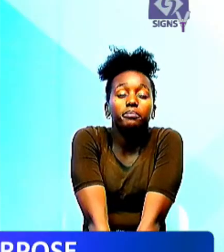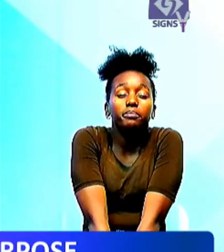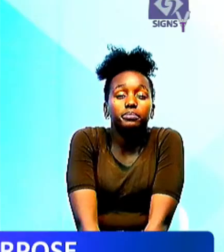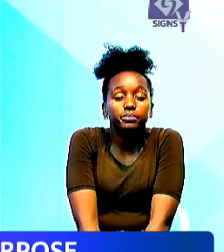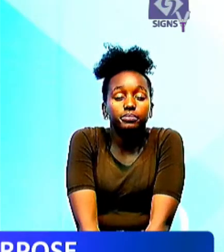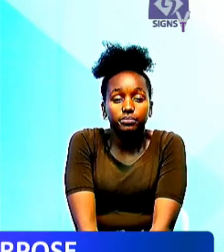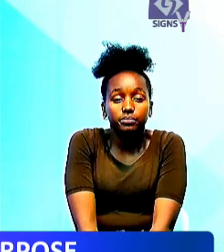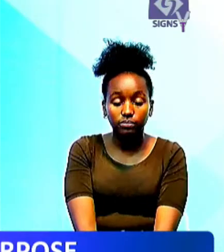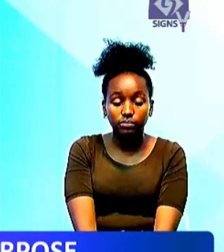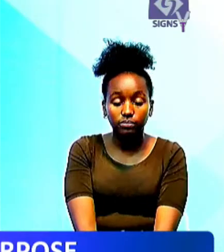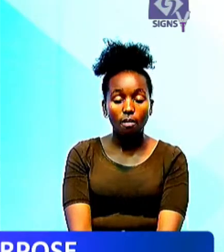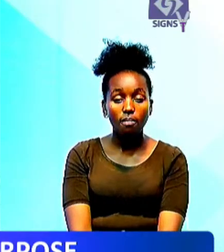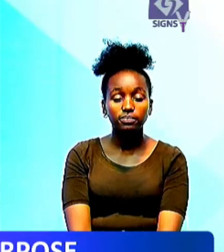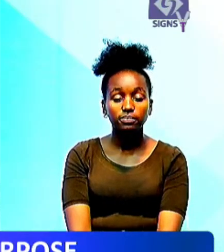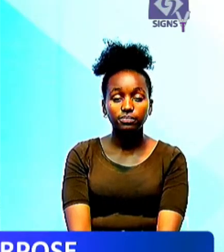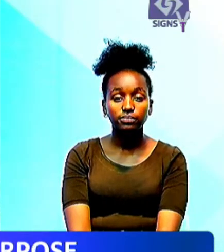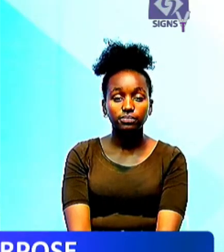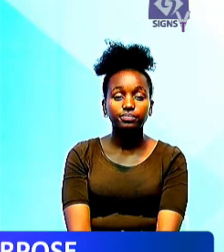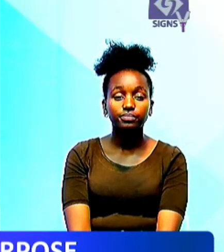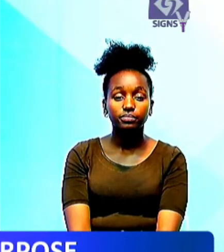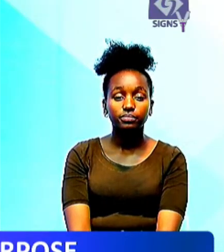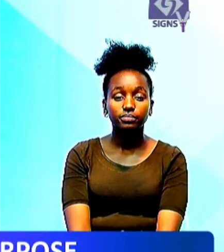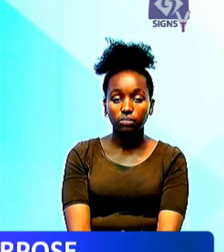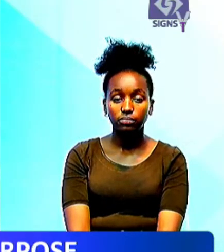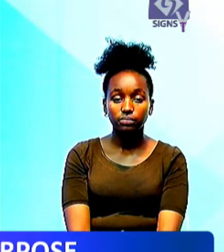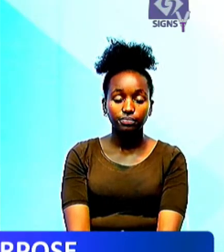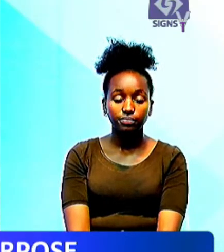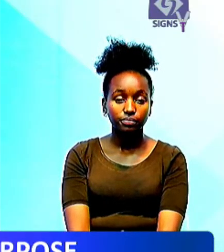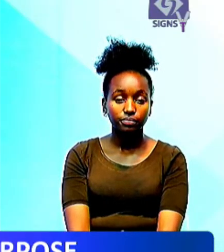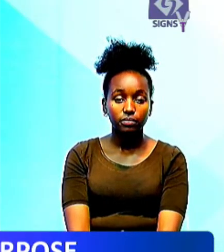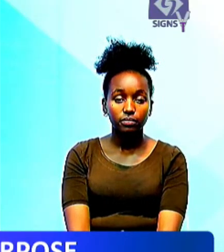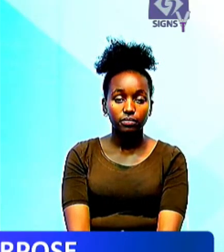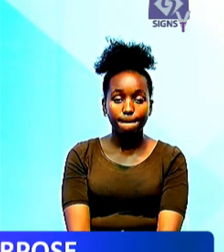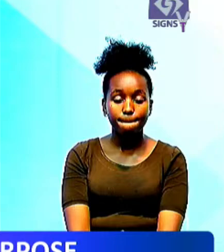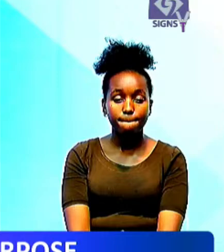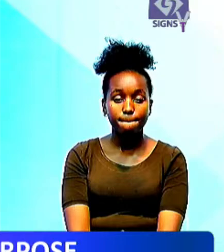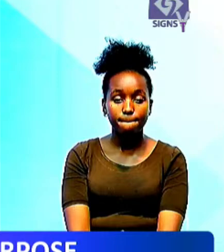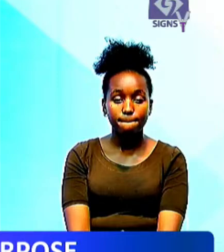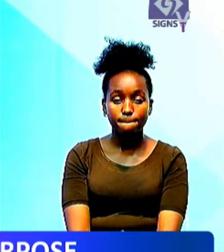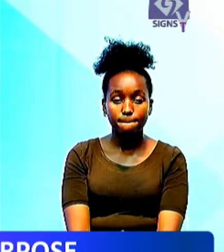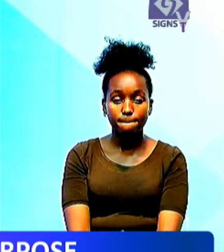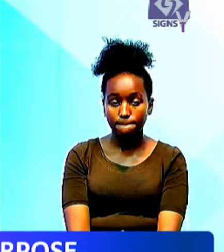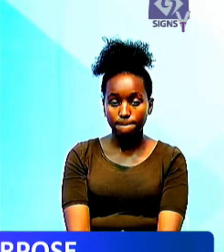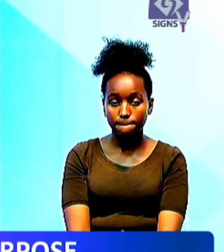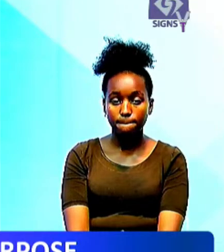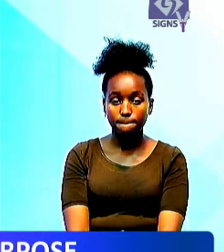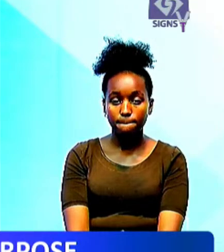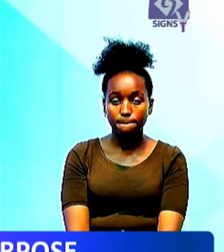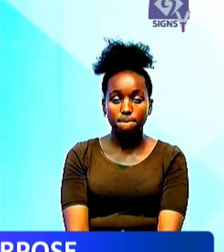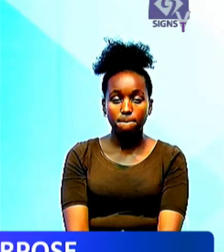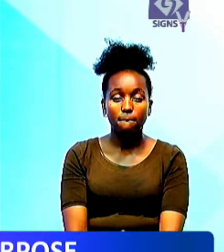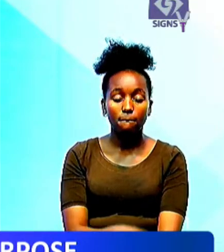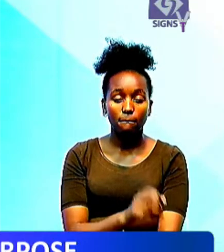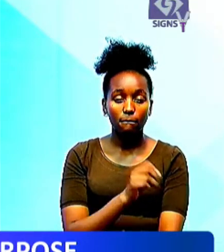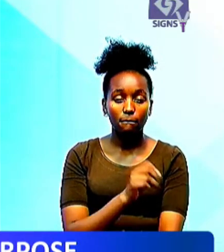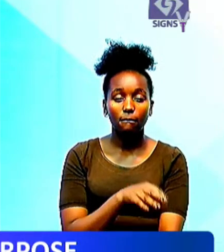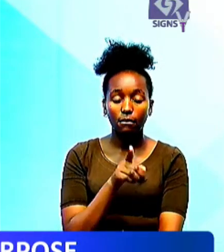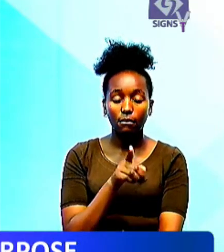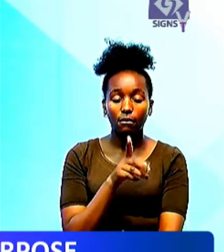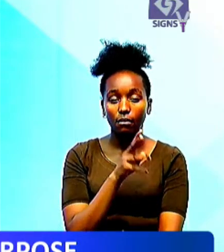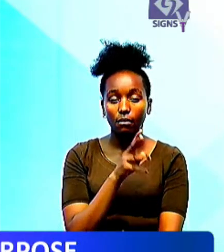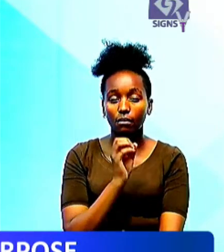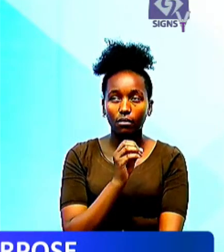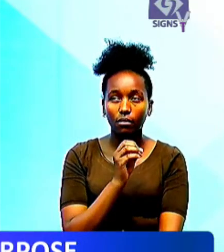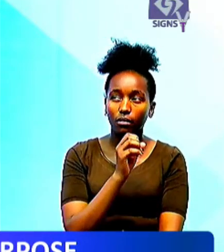they preserve your capital. They have a determined period of time. Then as the age, maybe you're at 40 or you are heading to now 50 to